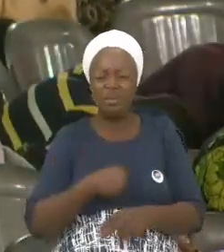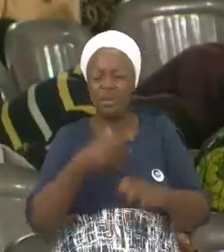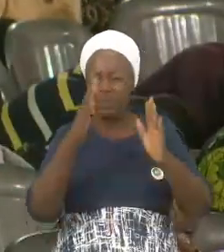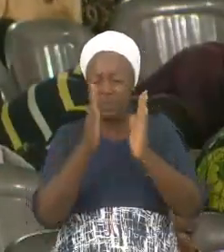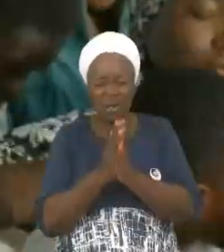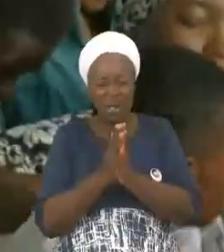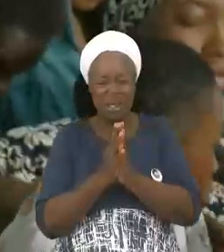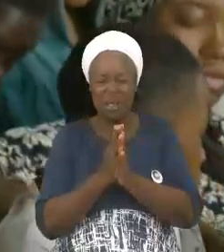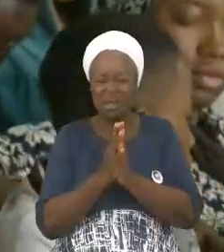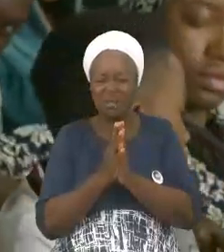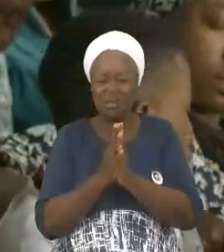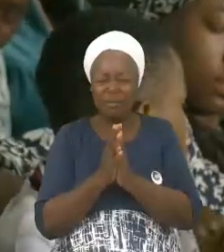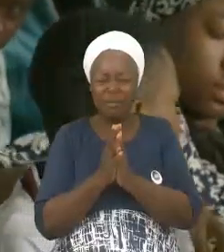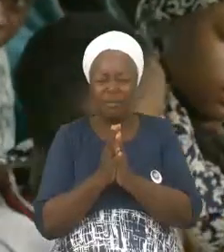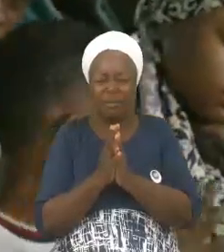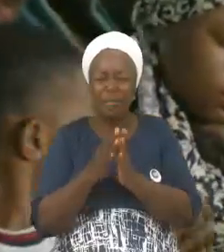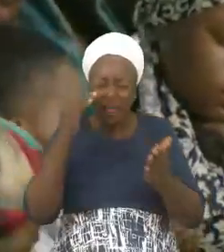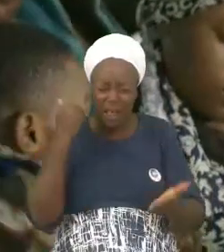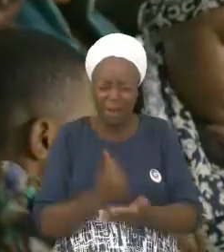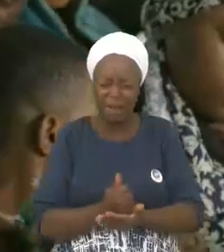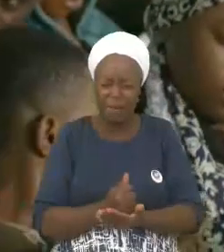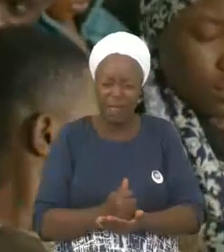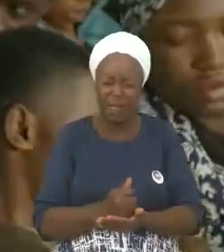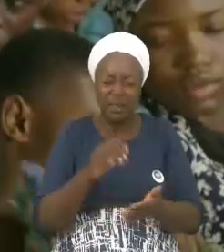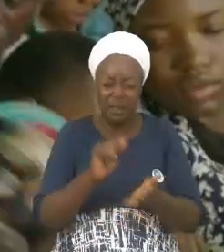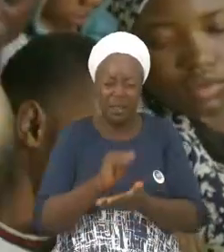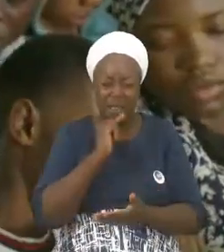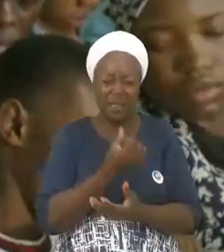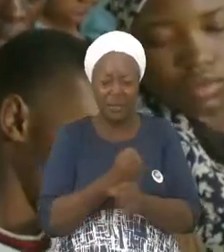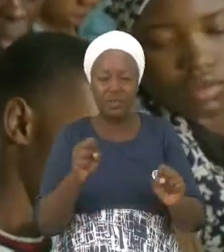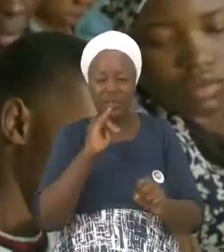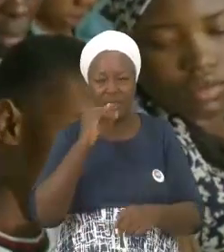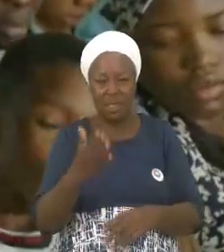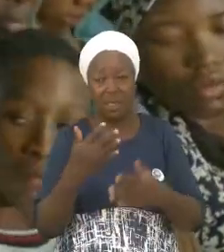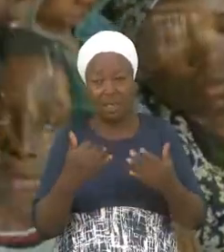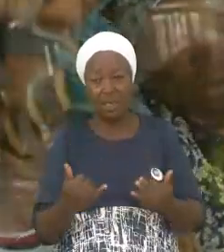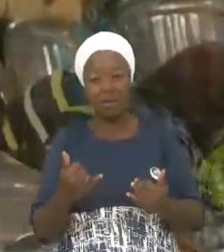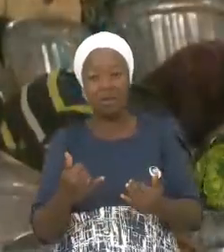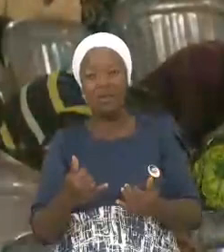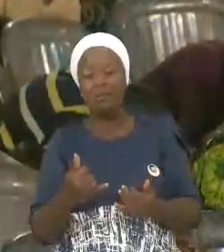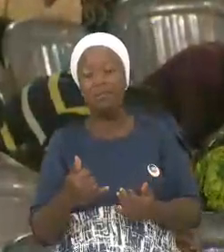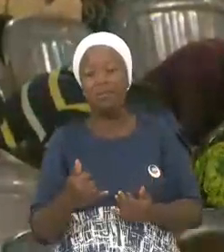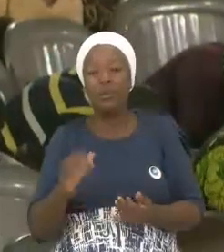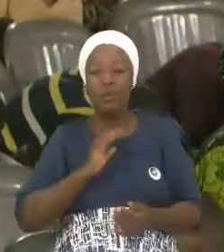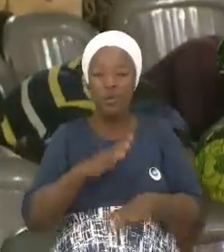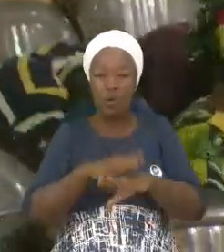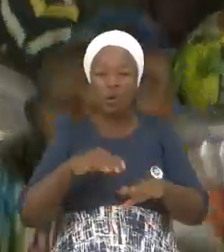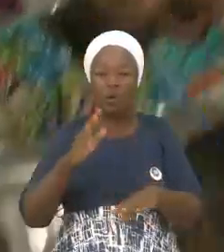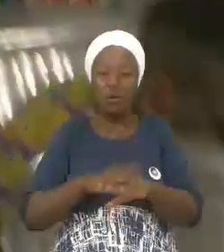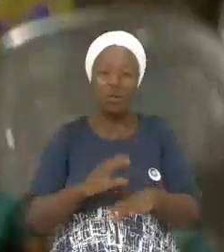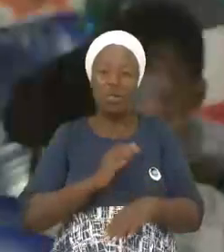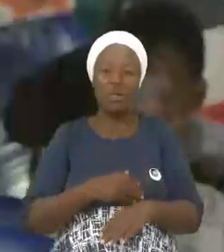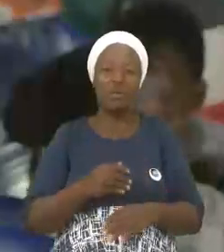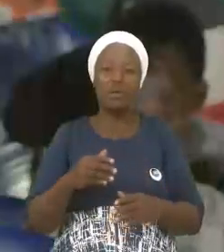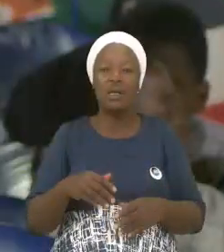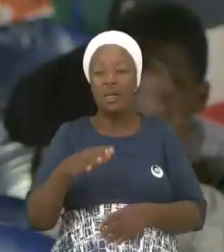pray. Amen. That salvation is there now. We call on moderating overseer tonight to lead